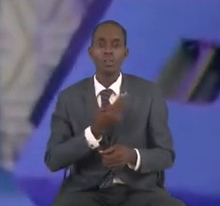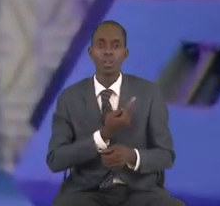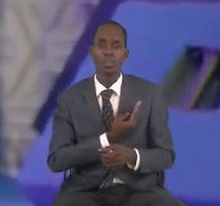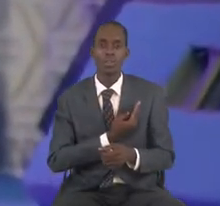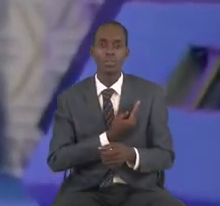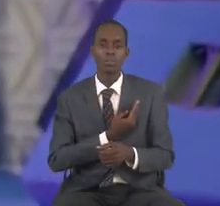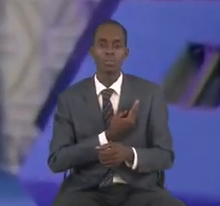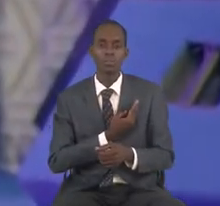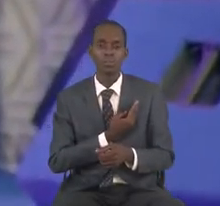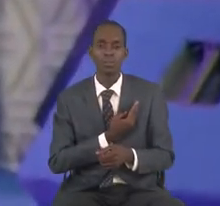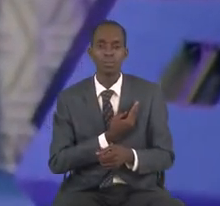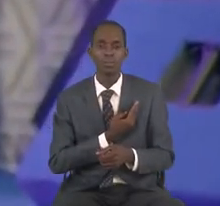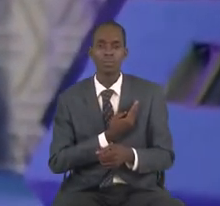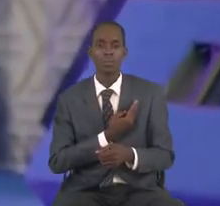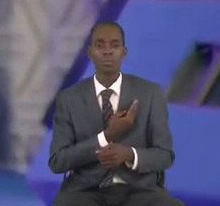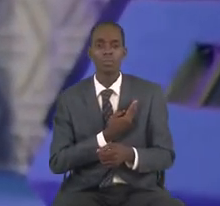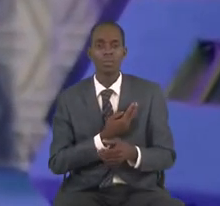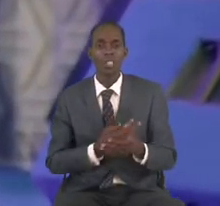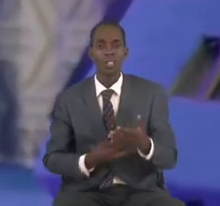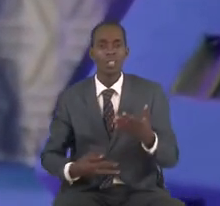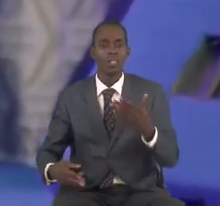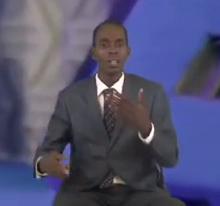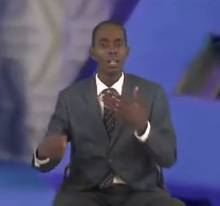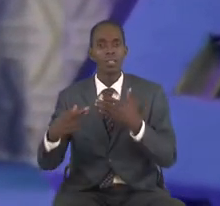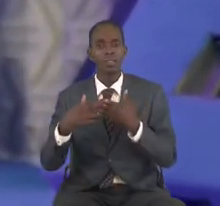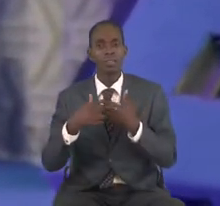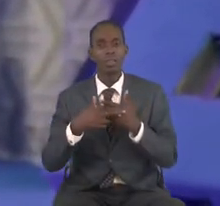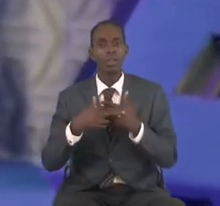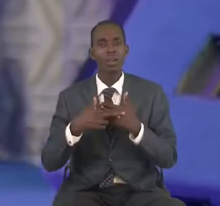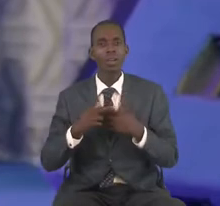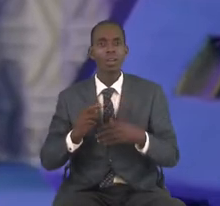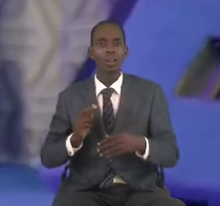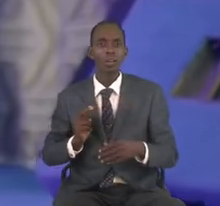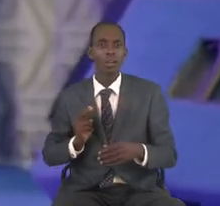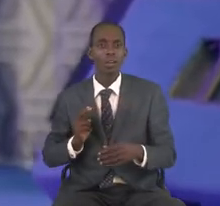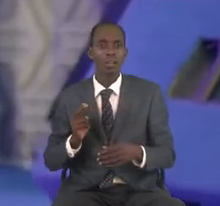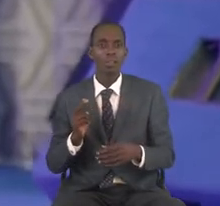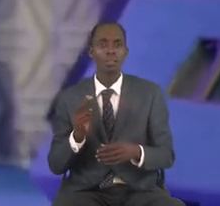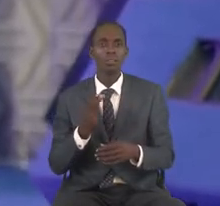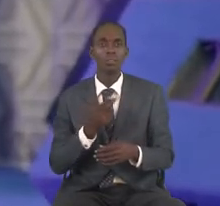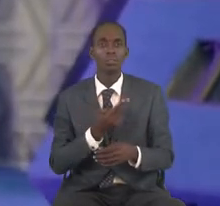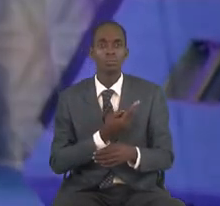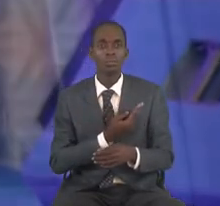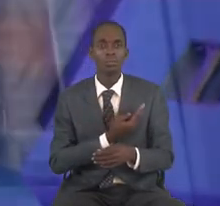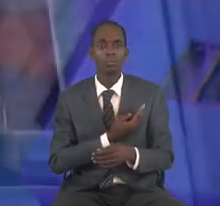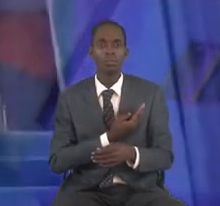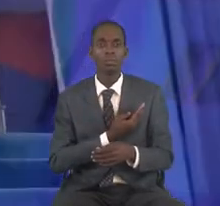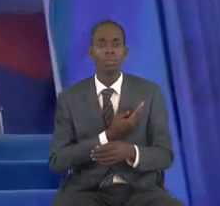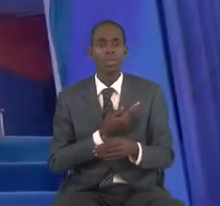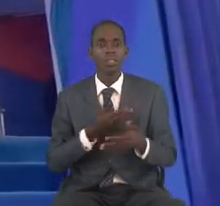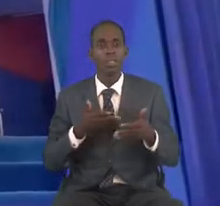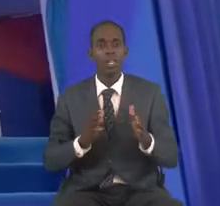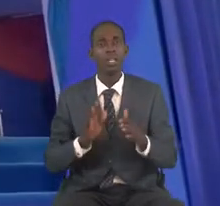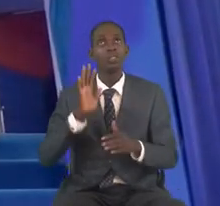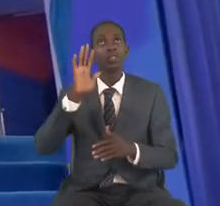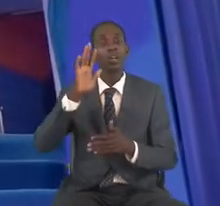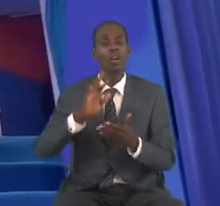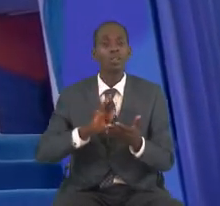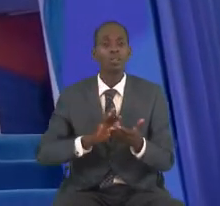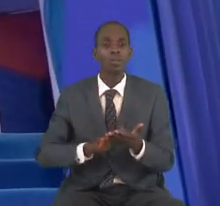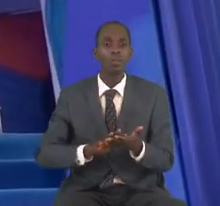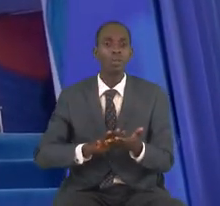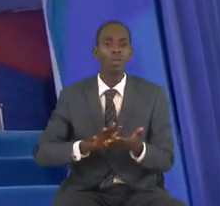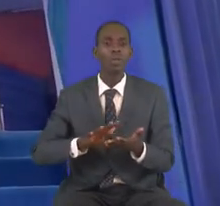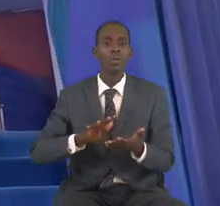us lord rest o us we cry let your